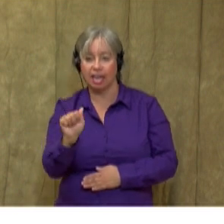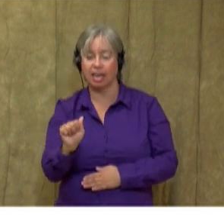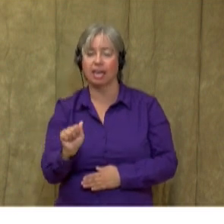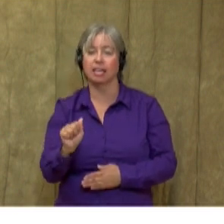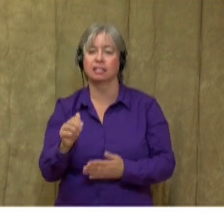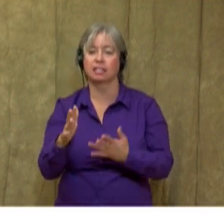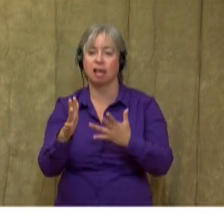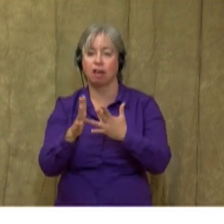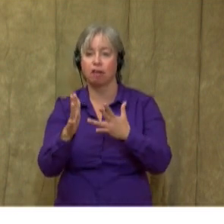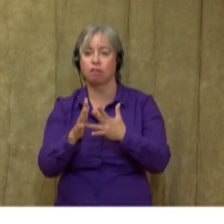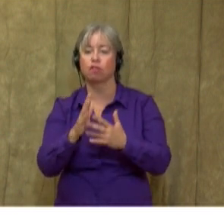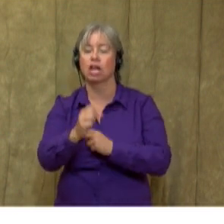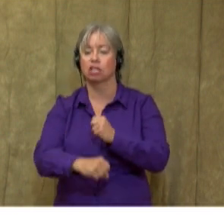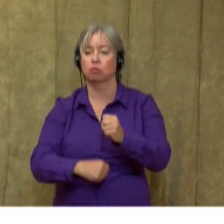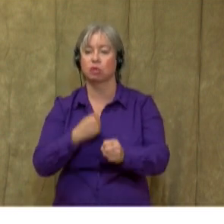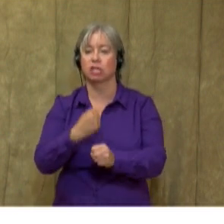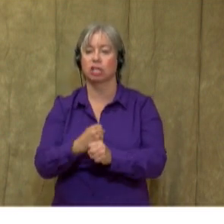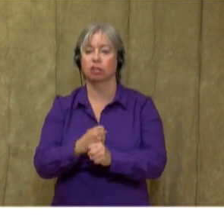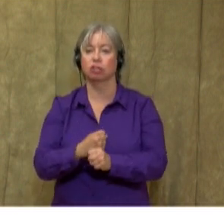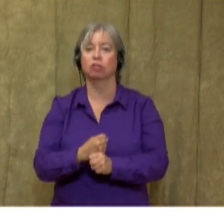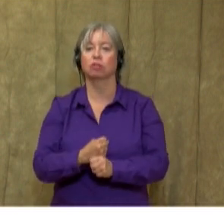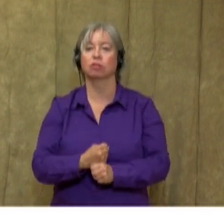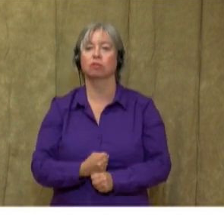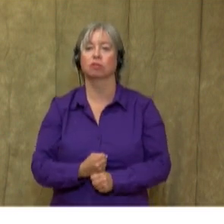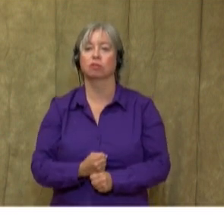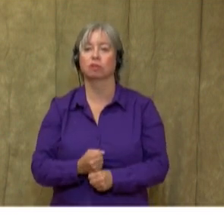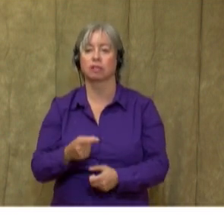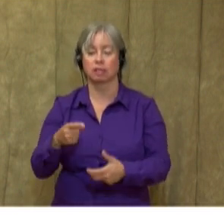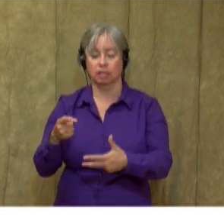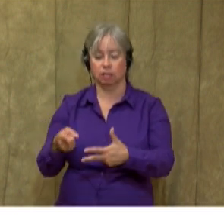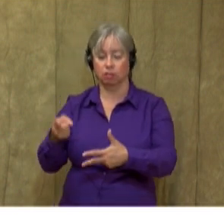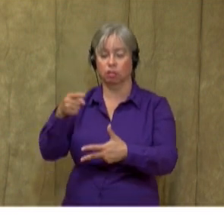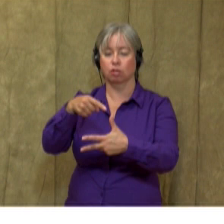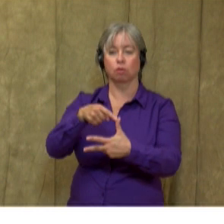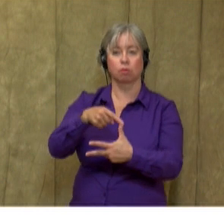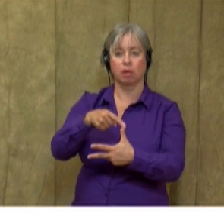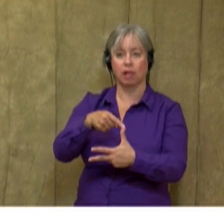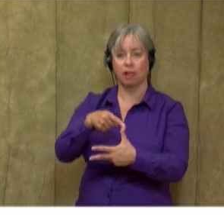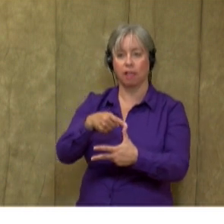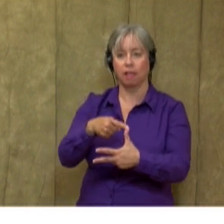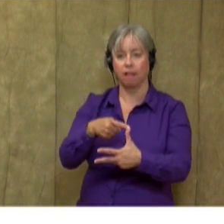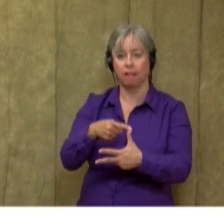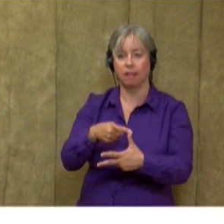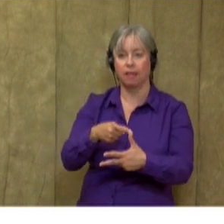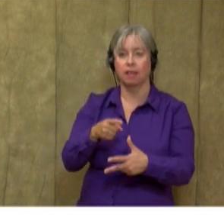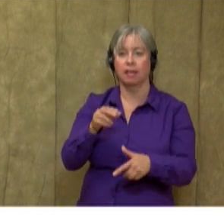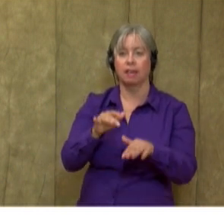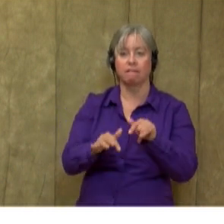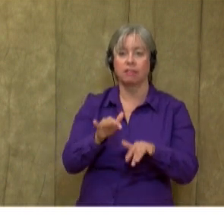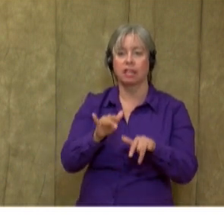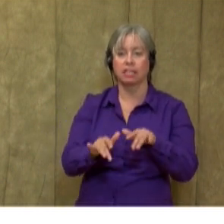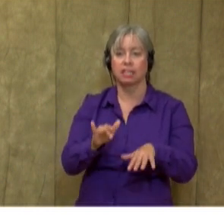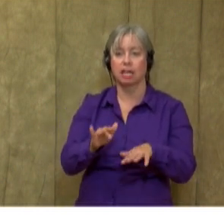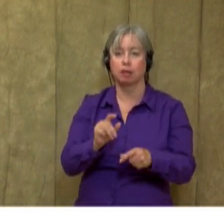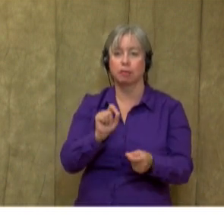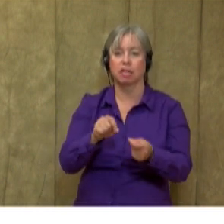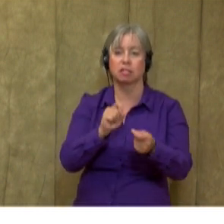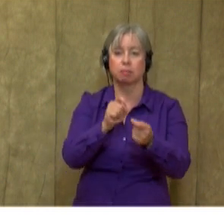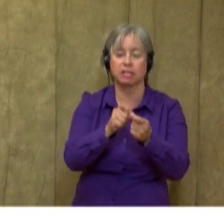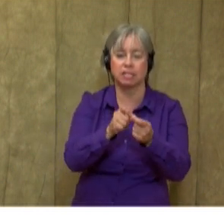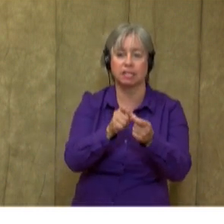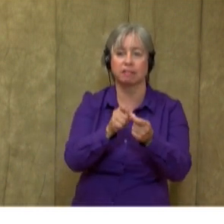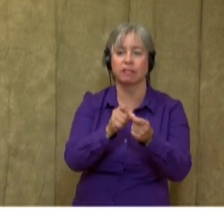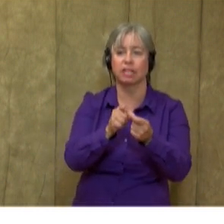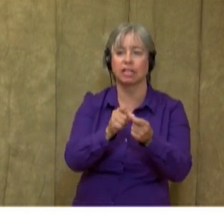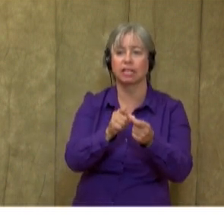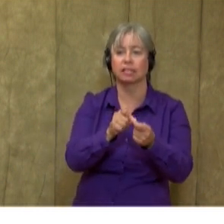so when we're looking at this snack machine idea, if I type in that code A4, a specific snack is going to come out. If I put that money